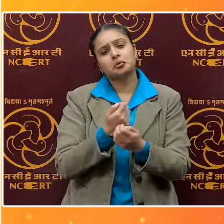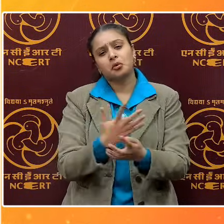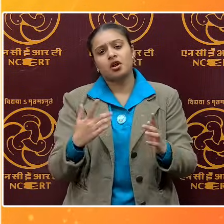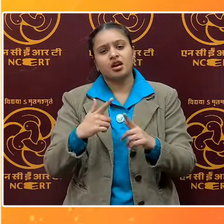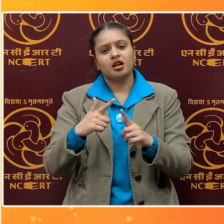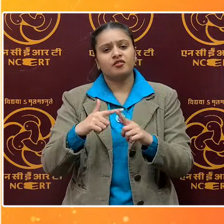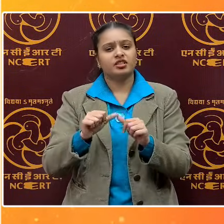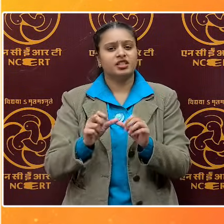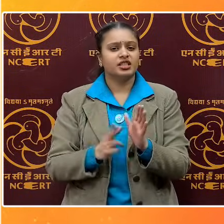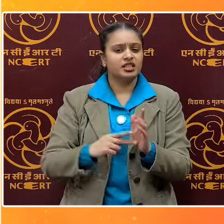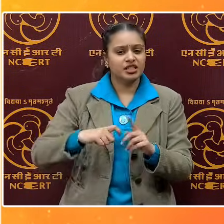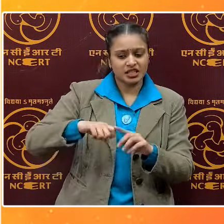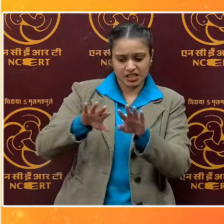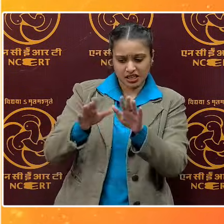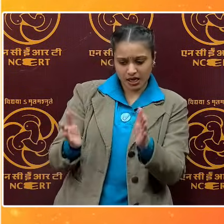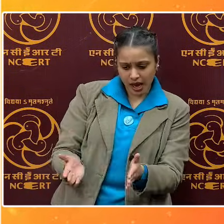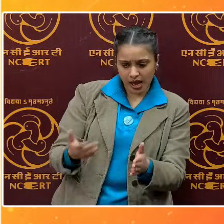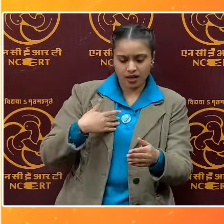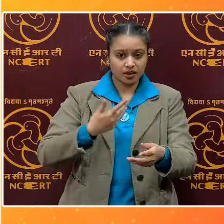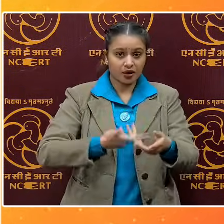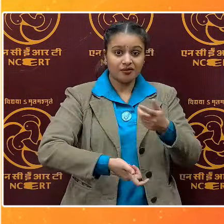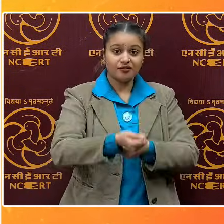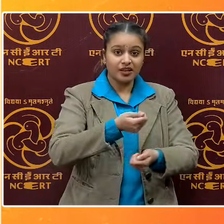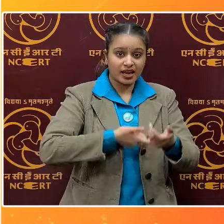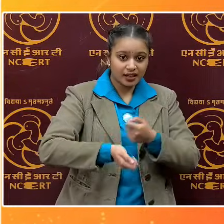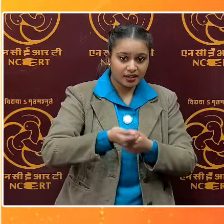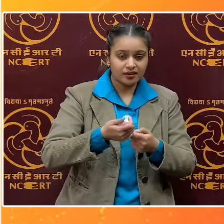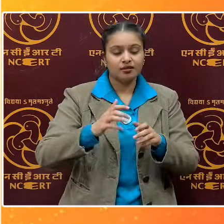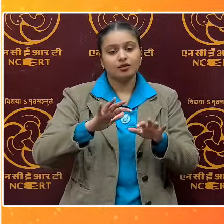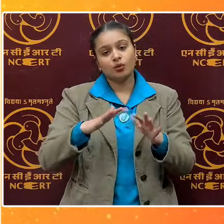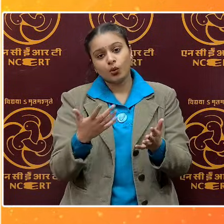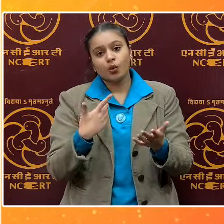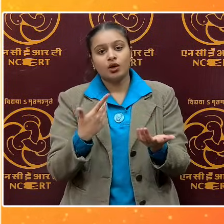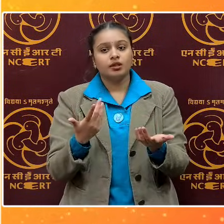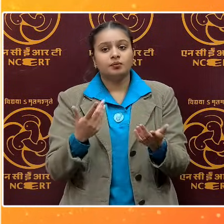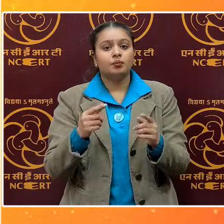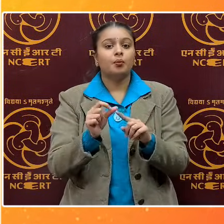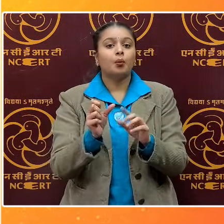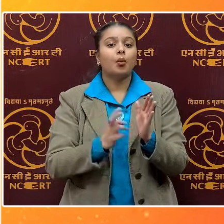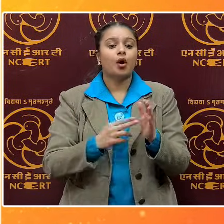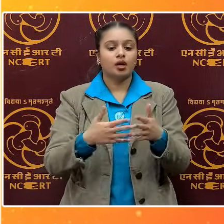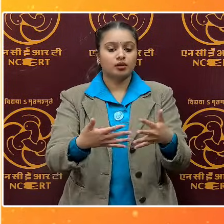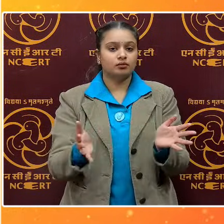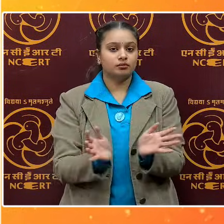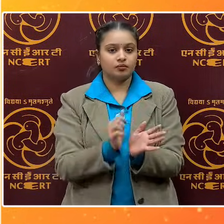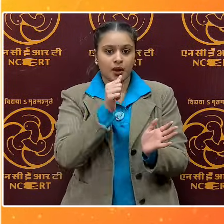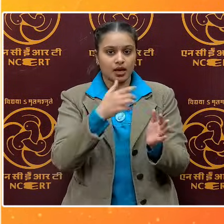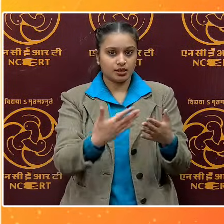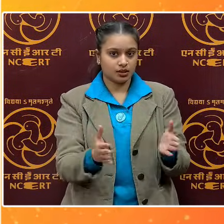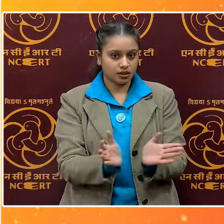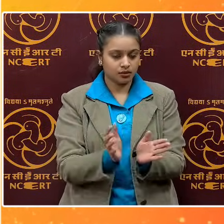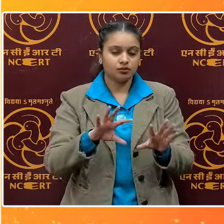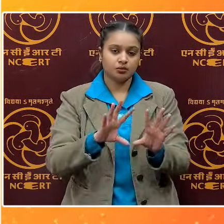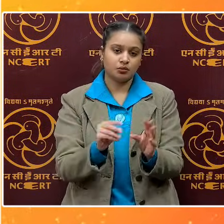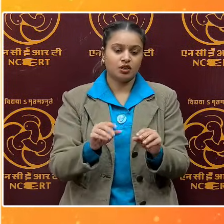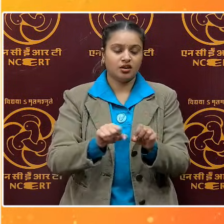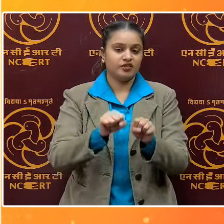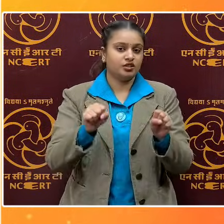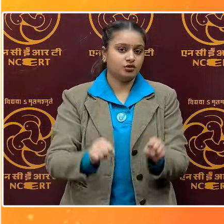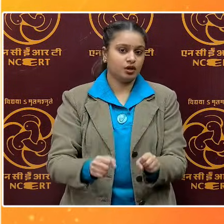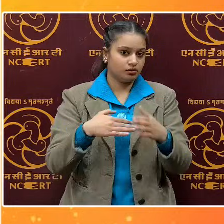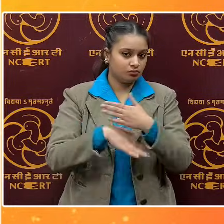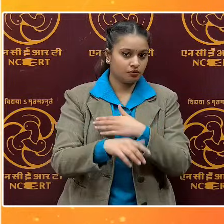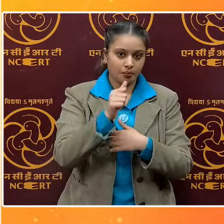tanks, wells, ponds, they were built. And bowlies, you also said. Yes. So these structures, they stored